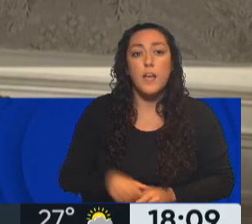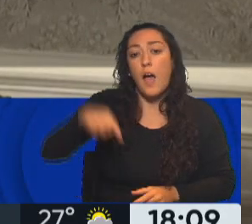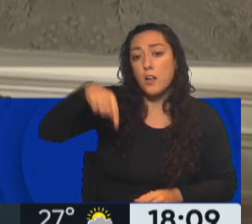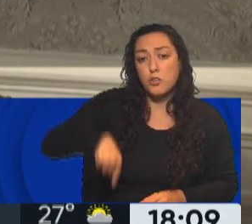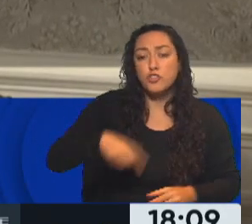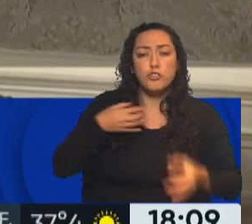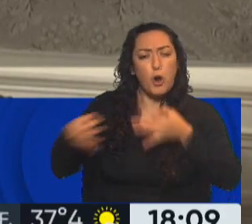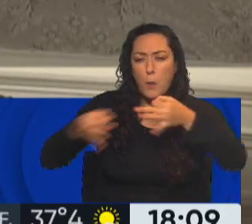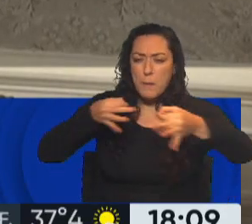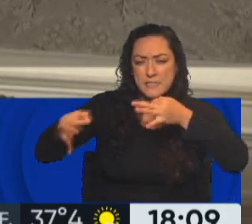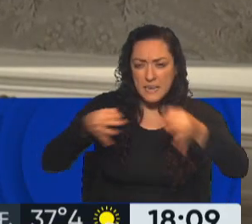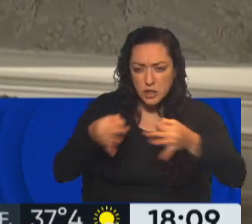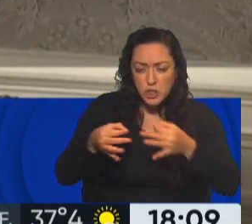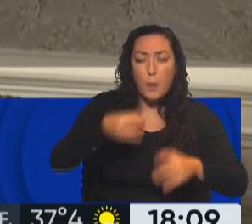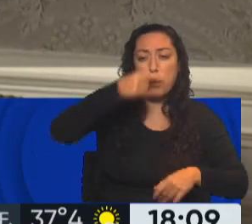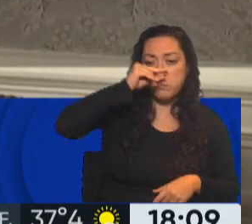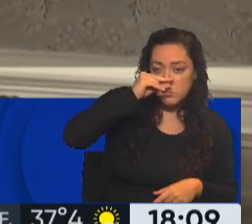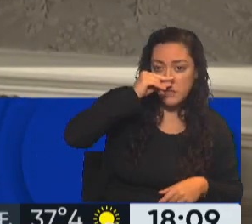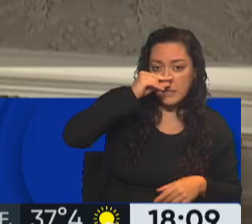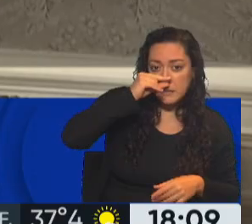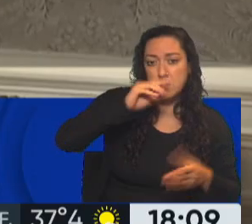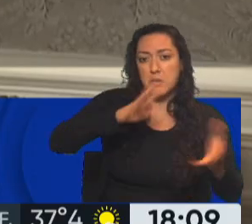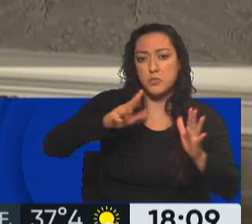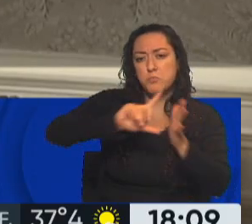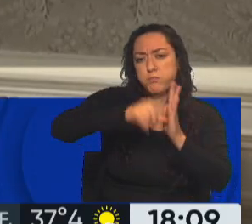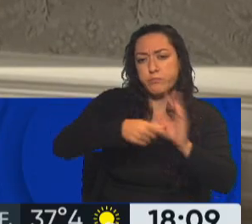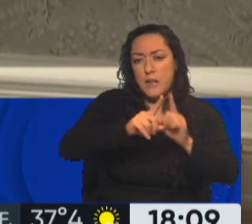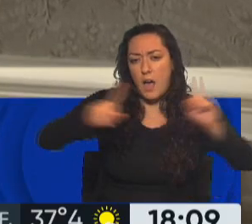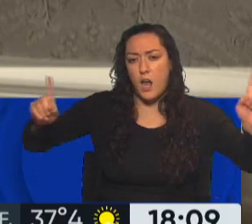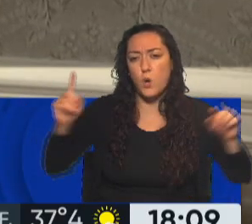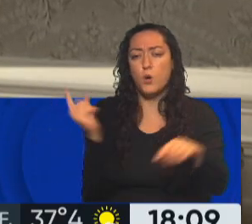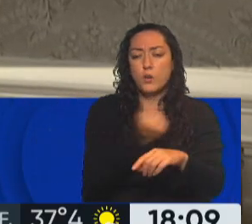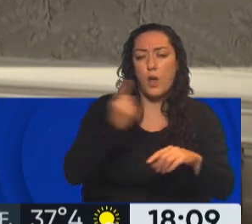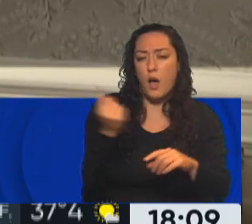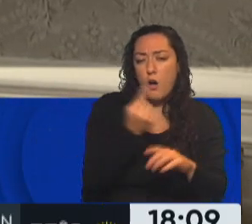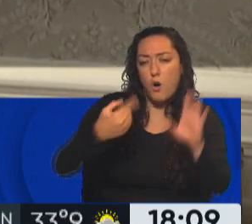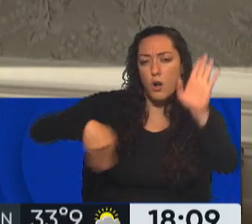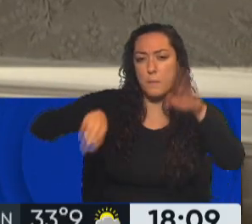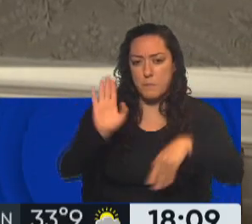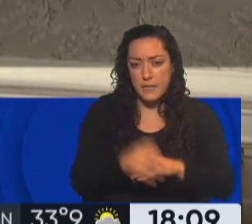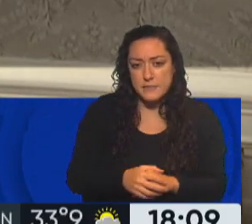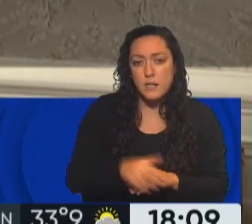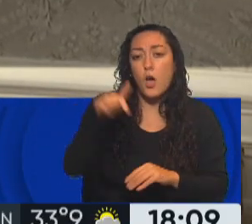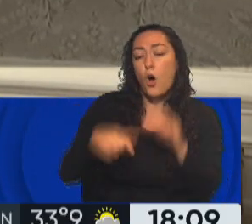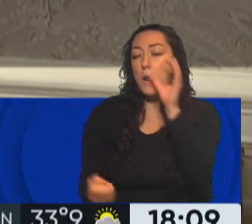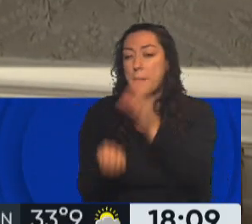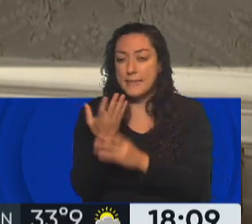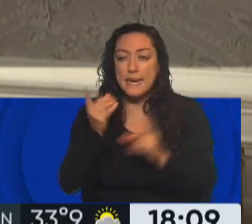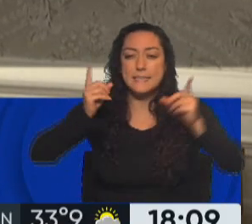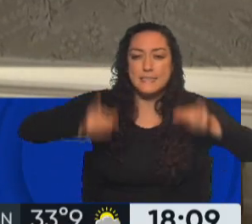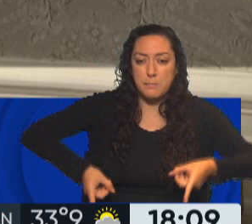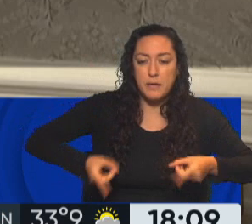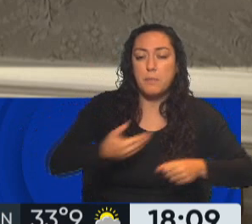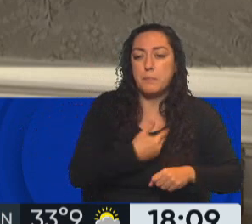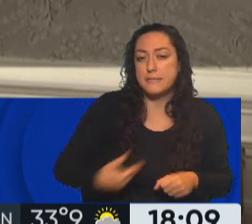a great call and it lasted for a long time, over an hour. This morning, I also